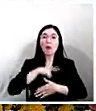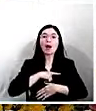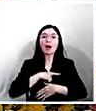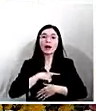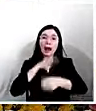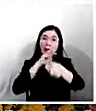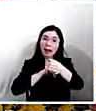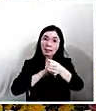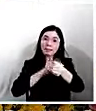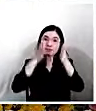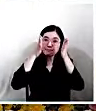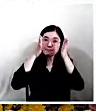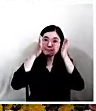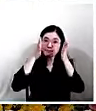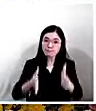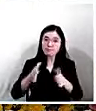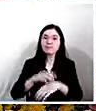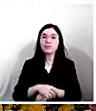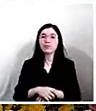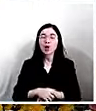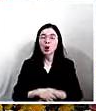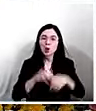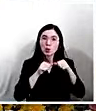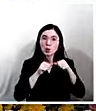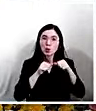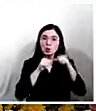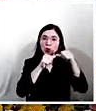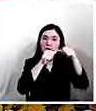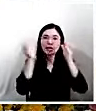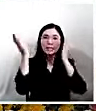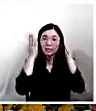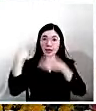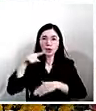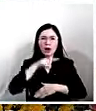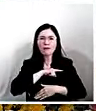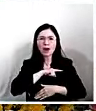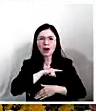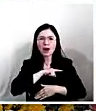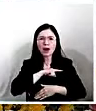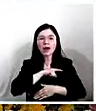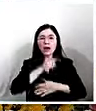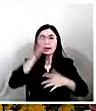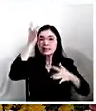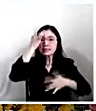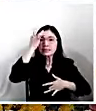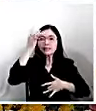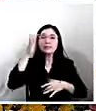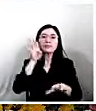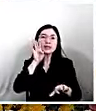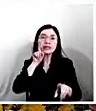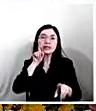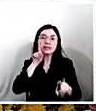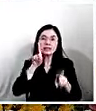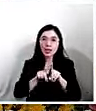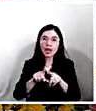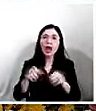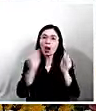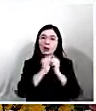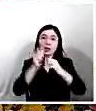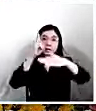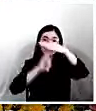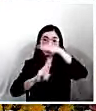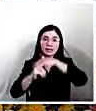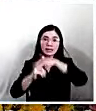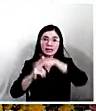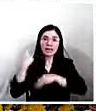workers who continuously serving our sick brothers and sisters. With humility, let us accept